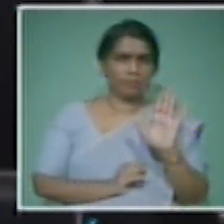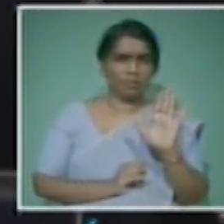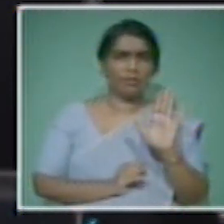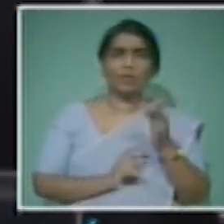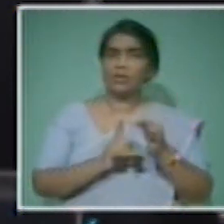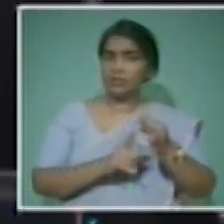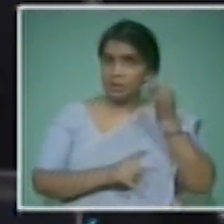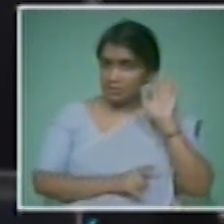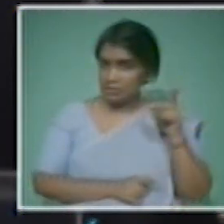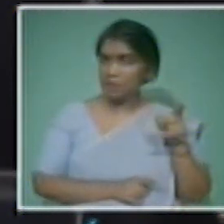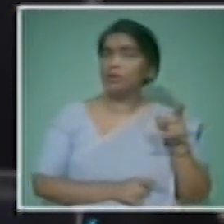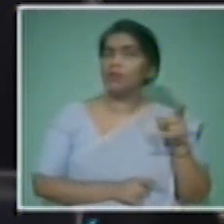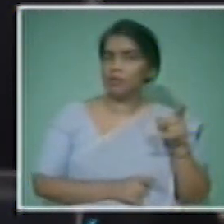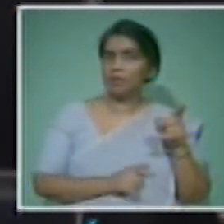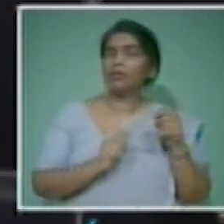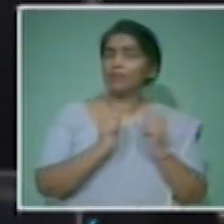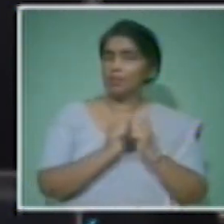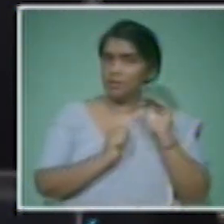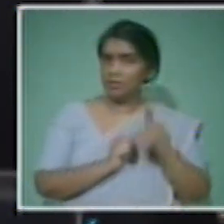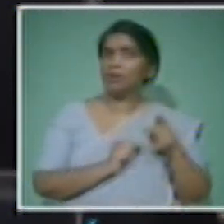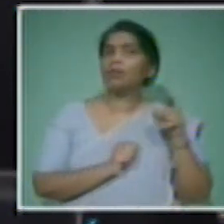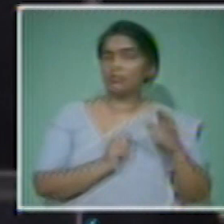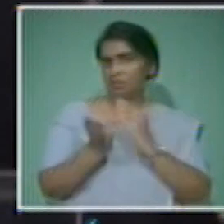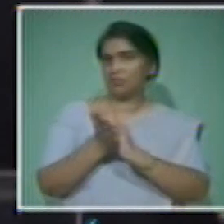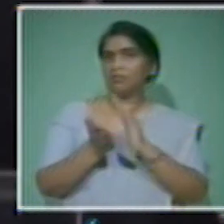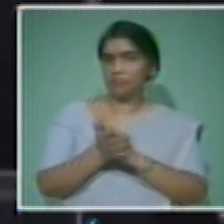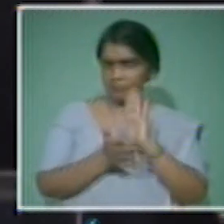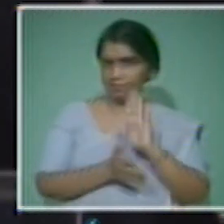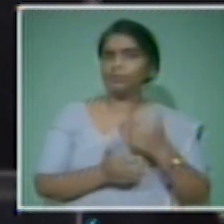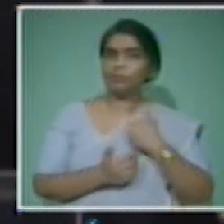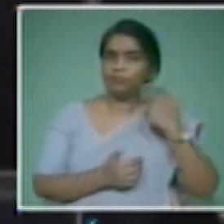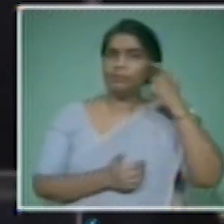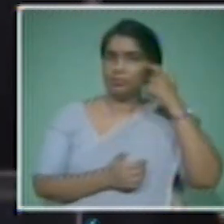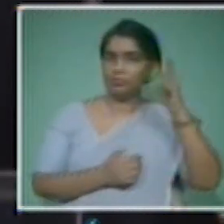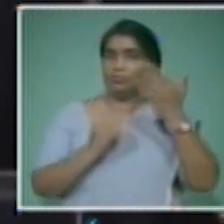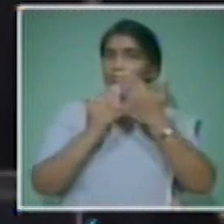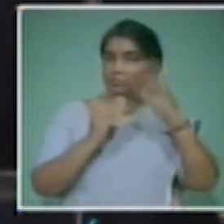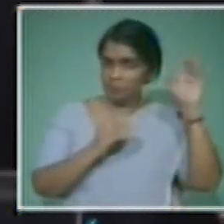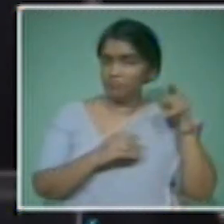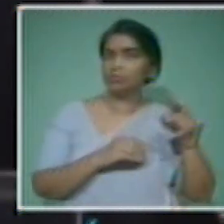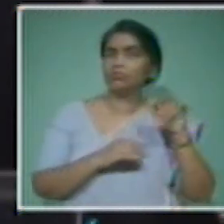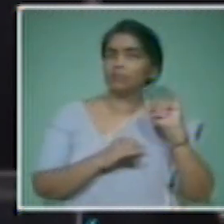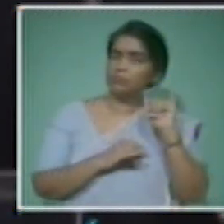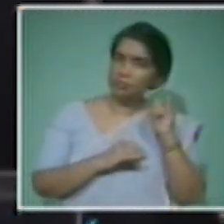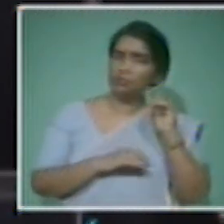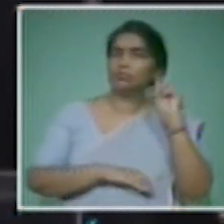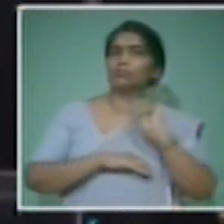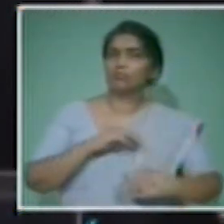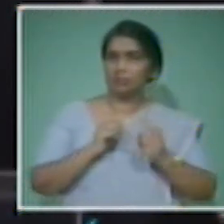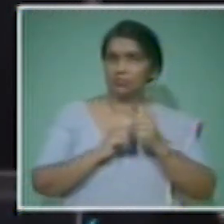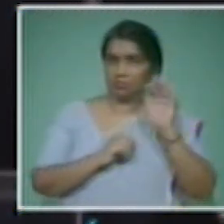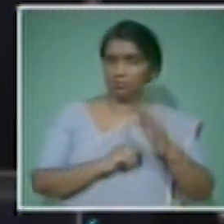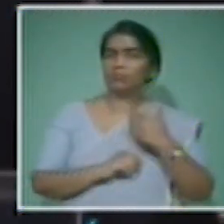job. I can see there is some sort of a conspiracy to get rid of him. I don't think we are in agreement with that.